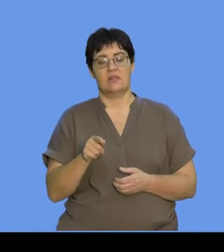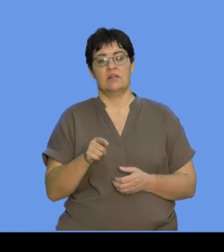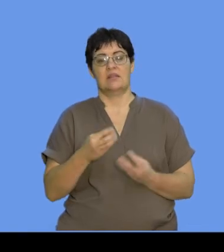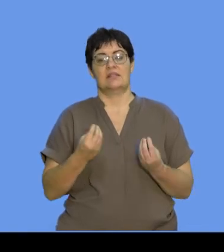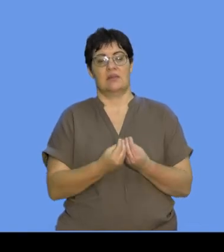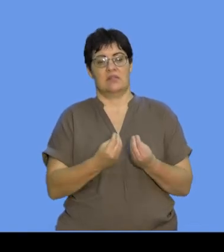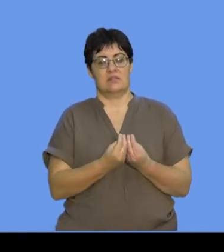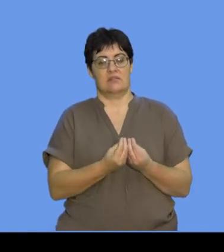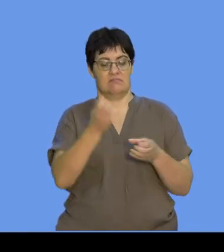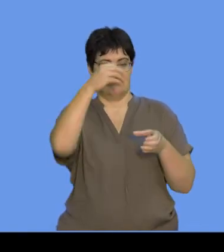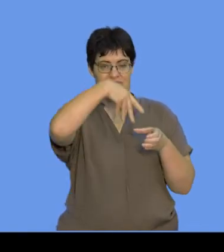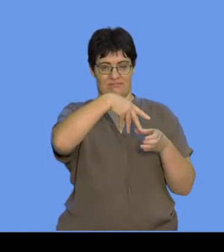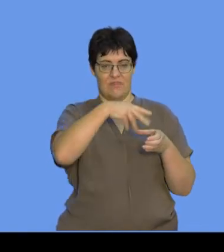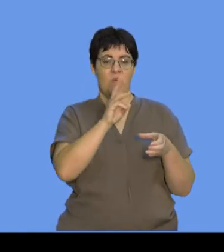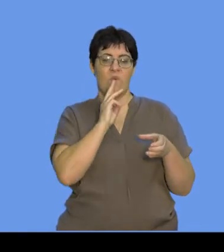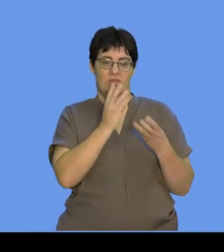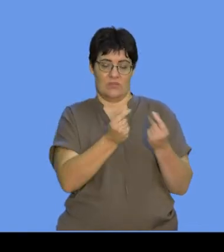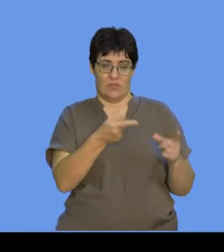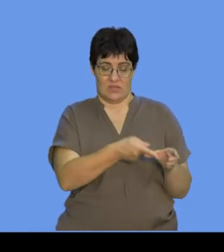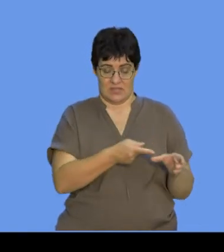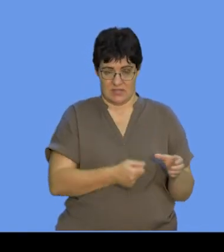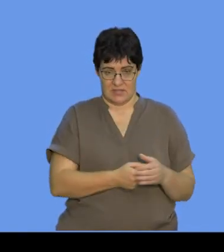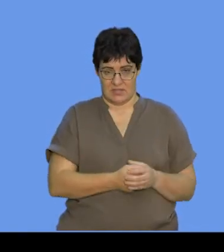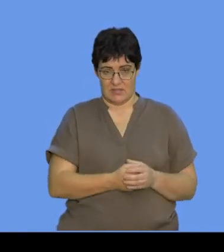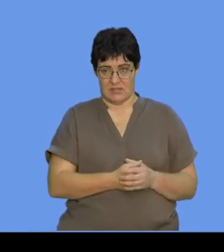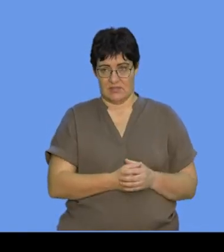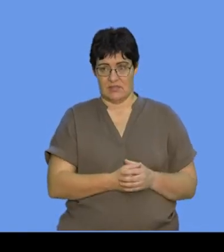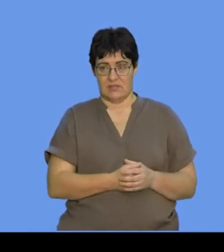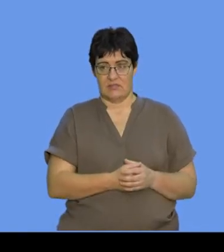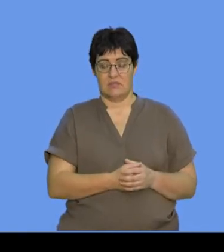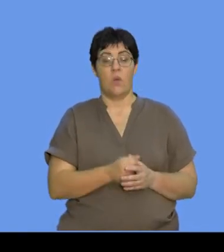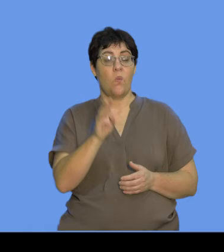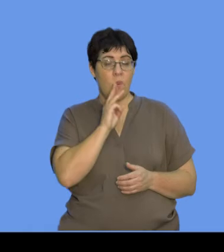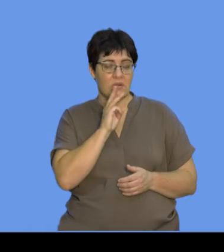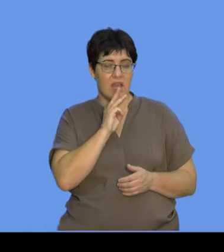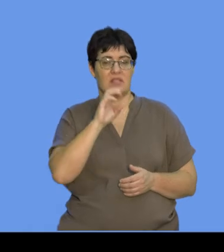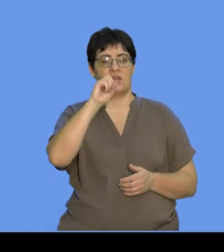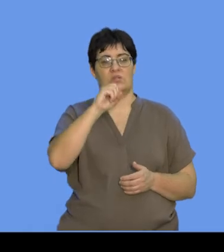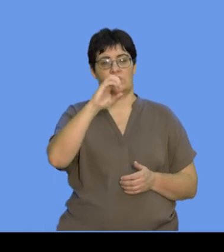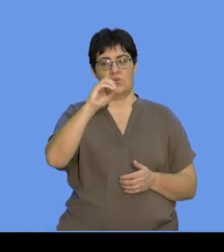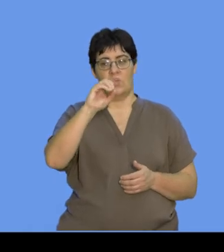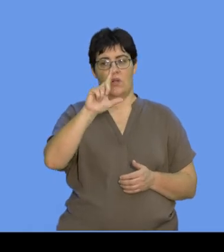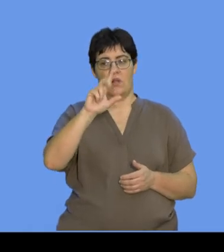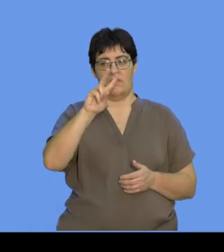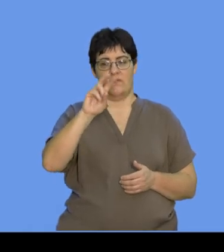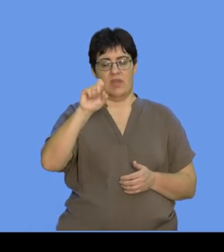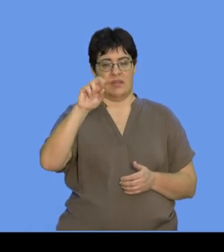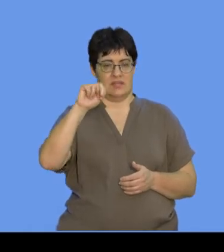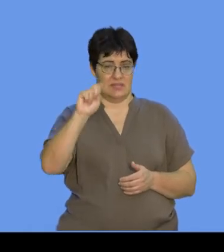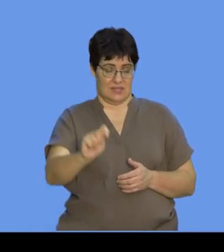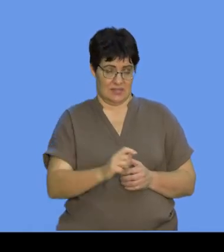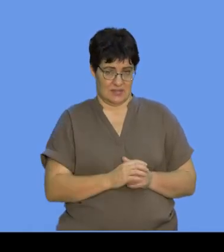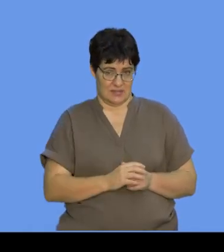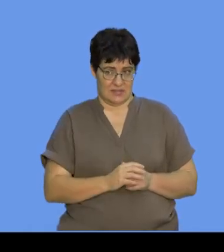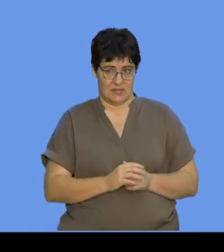substance dissolving in a solvent. So water, in other words, is a solvent. It's the medium in which the